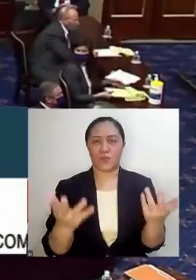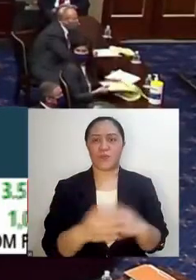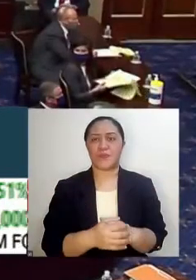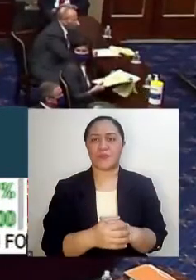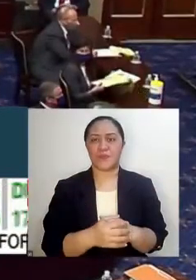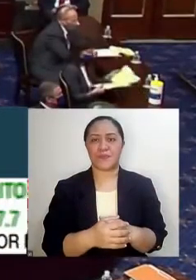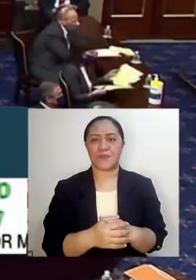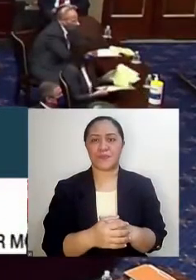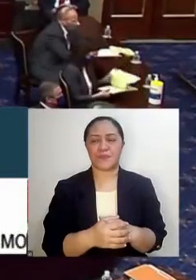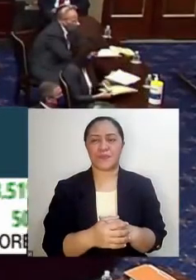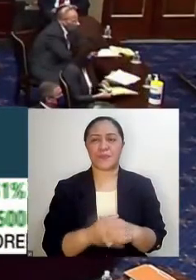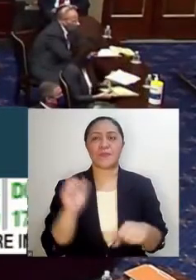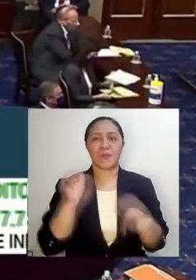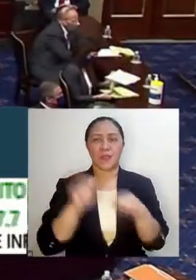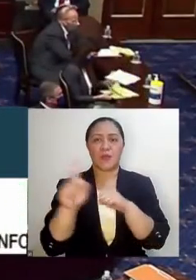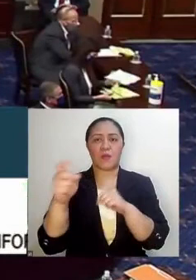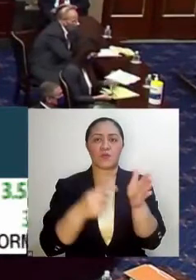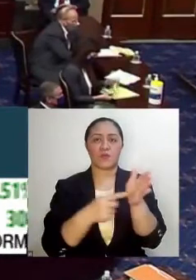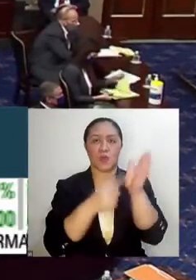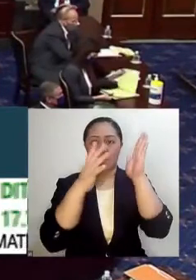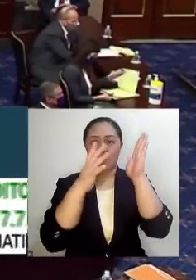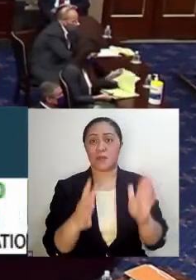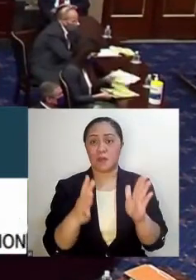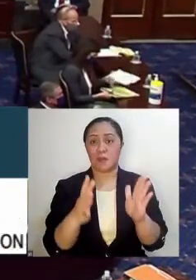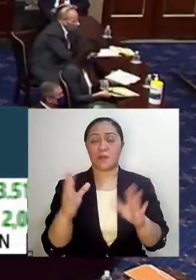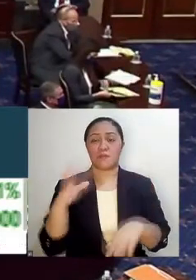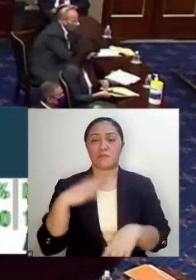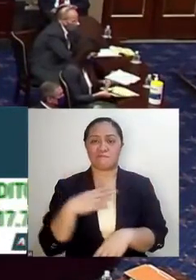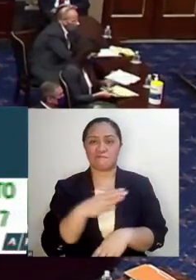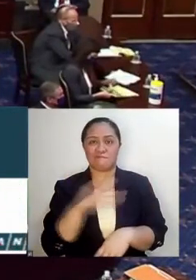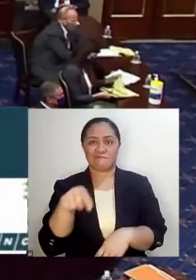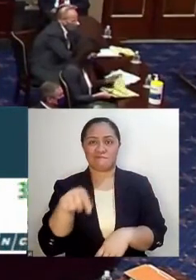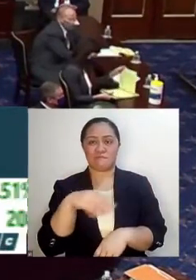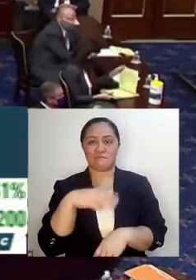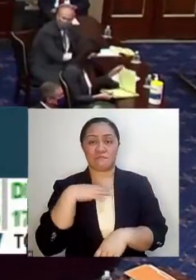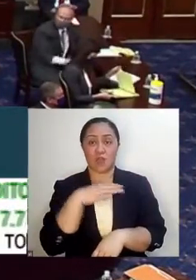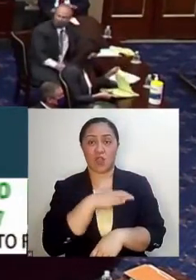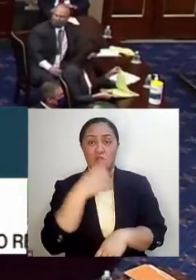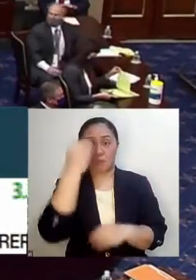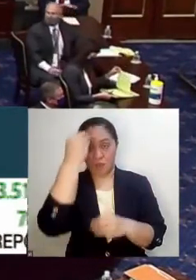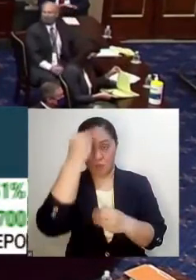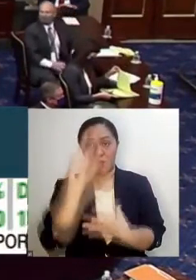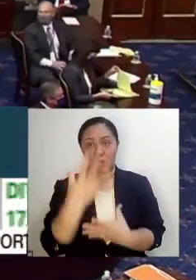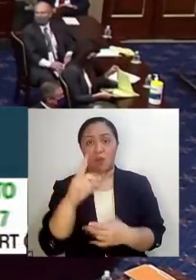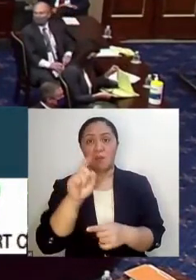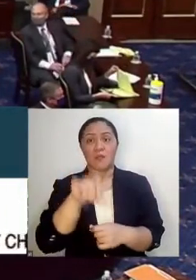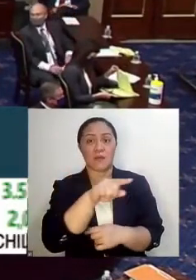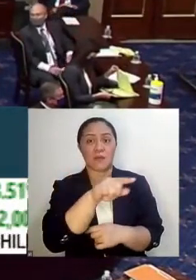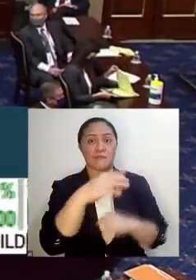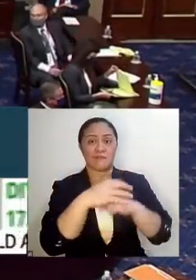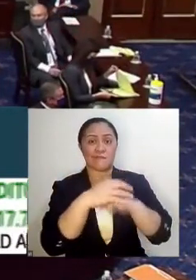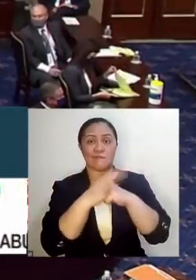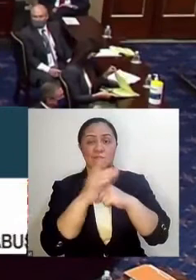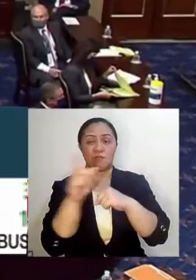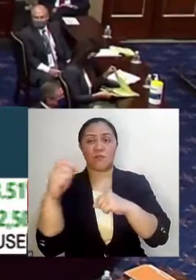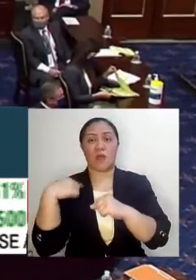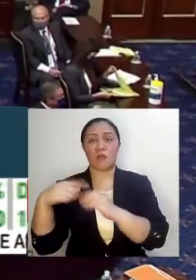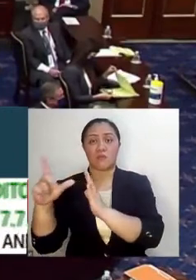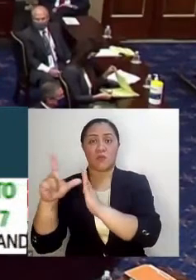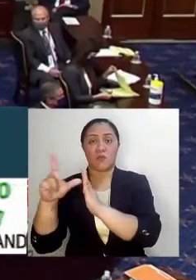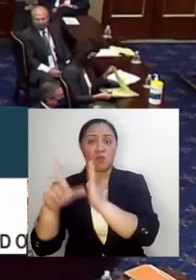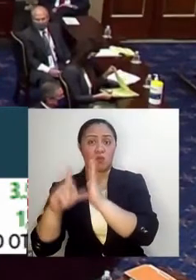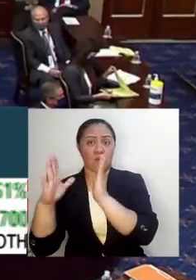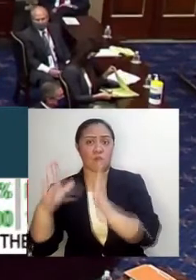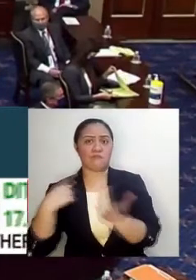The House of Representatives has charged Trump with inciting insurrection, but Trump's lawyers argue his rhetoric